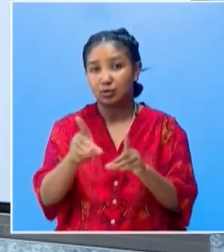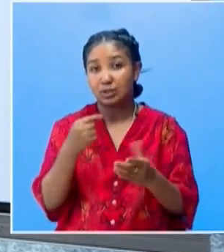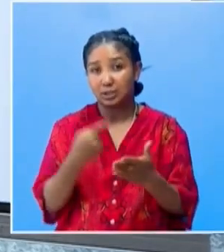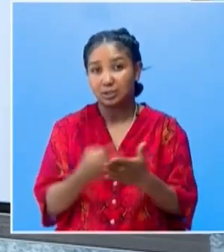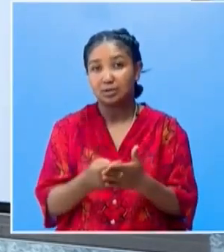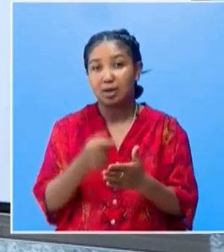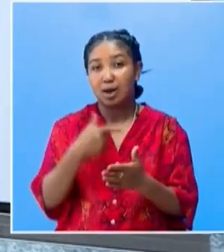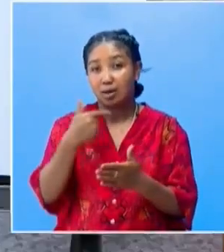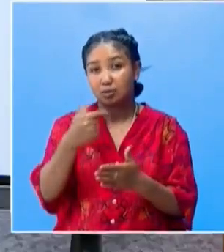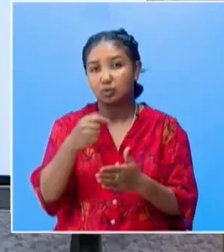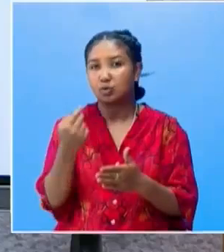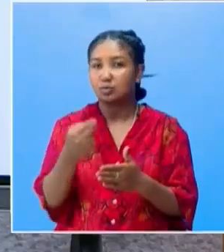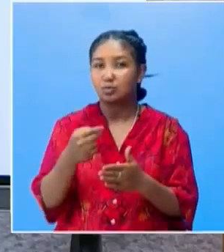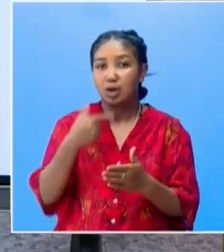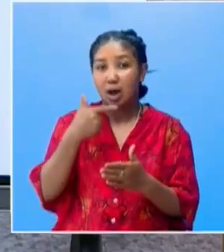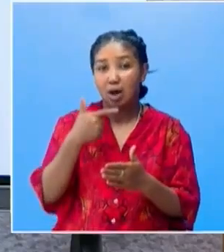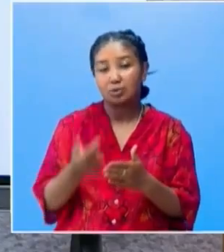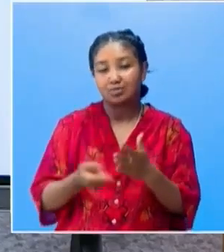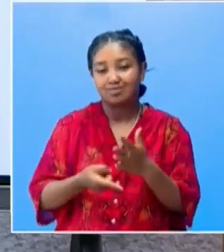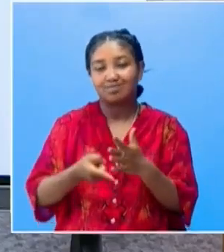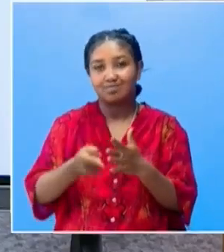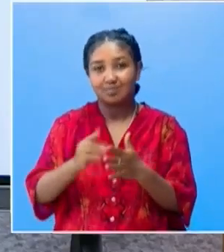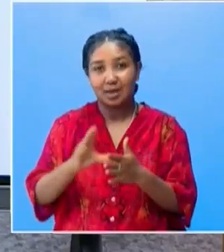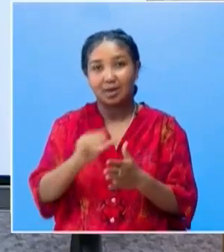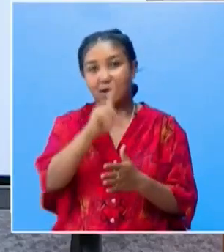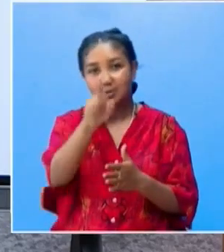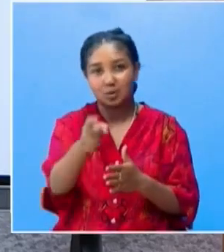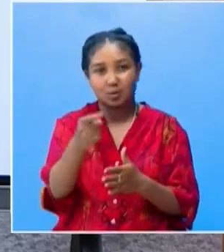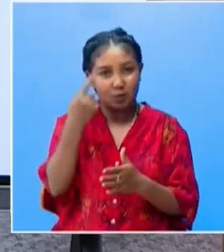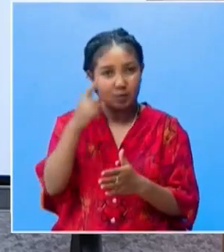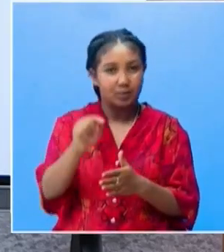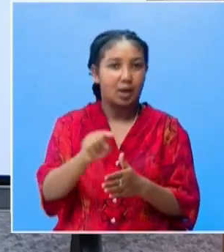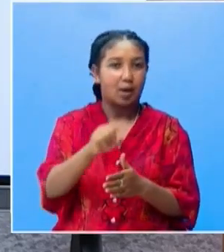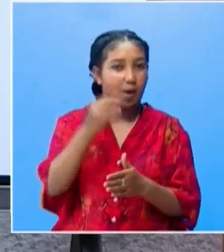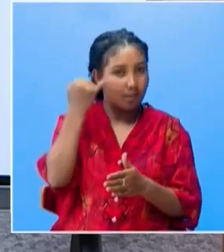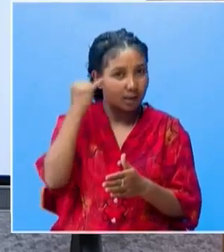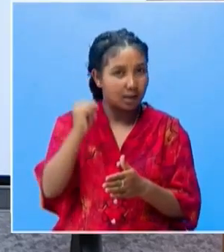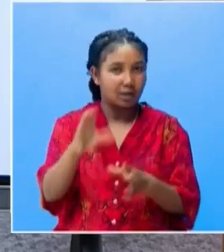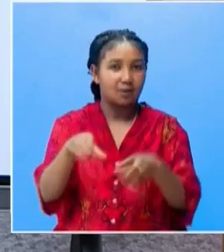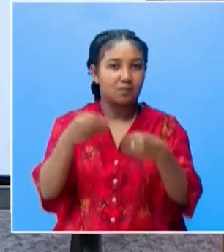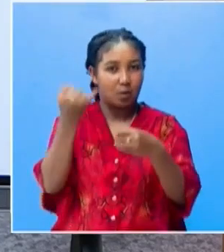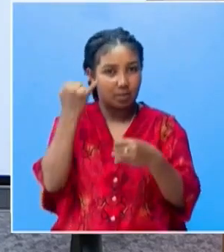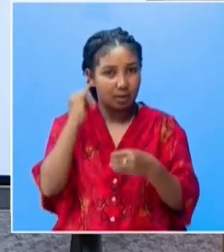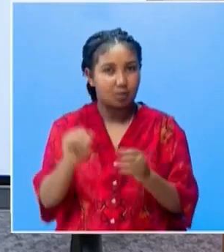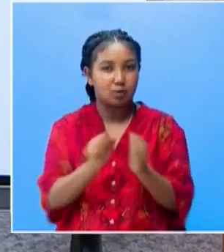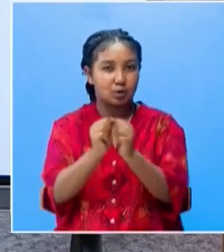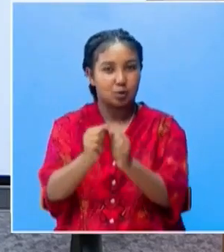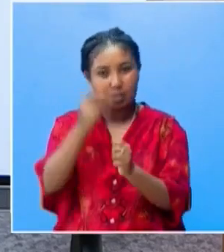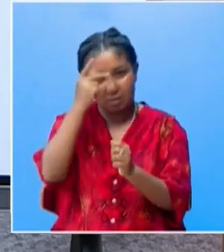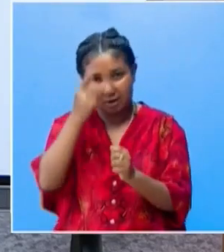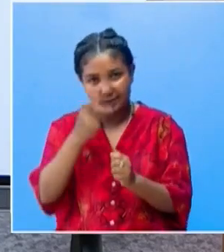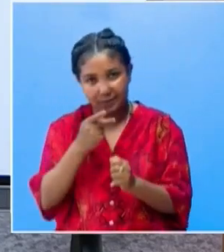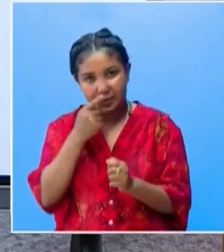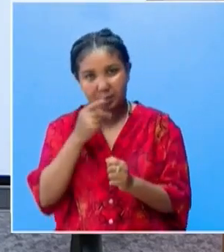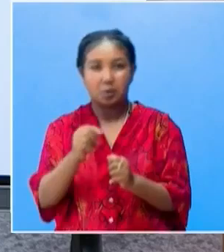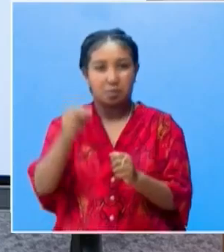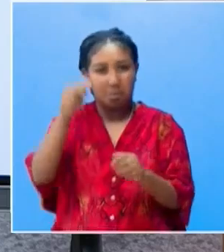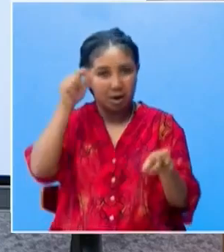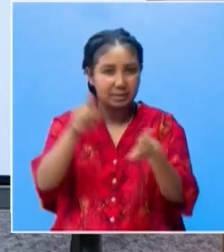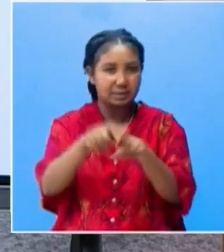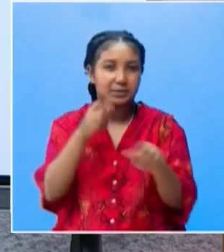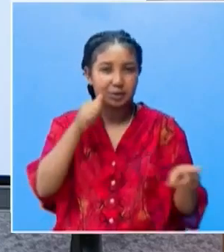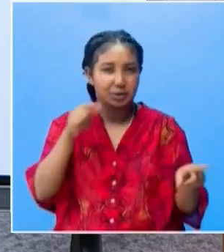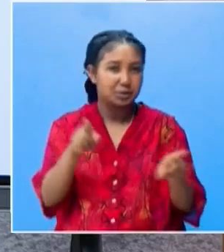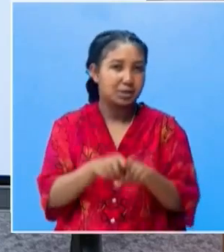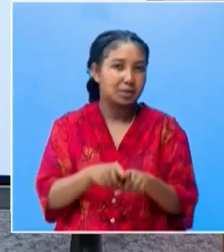this language, you can use this language pattern and ask for opinions and give opinions with your parents, your brothers, your sisters,